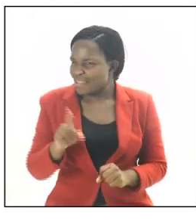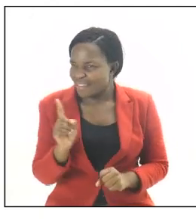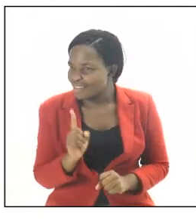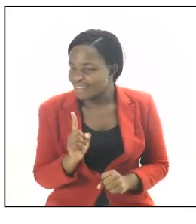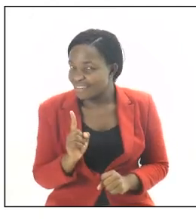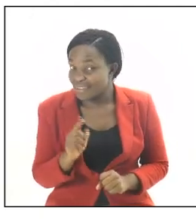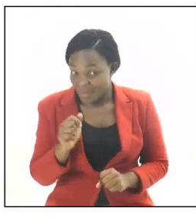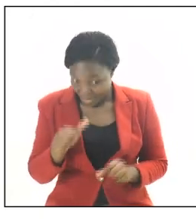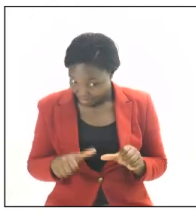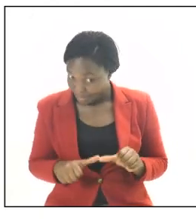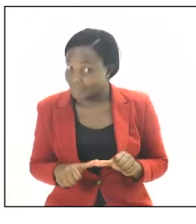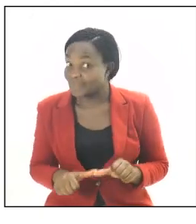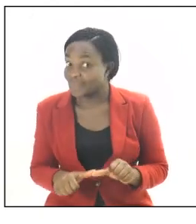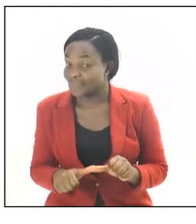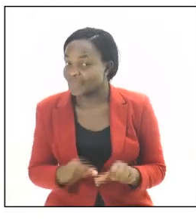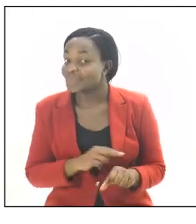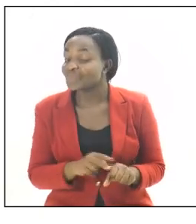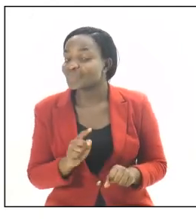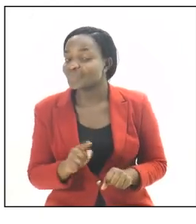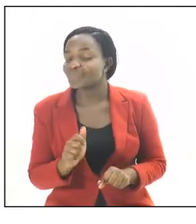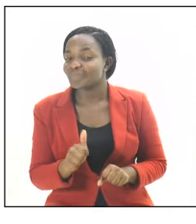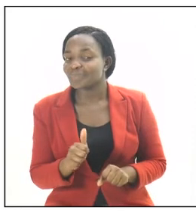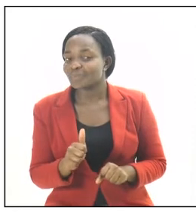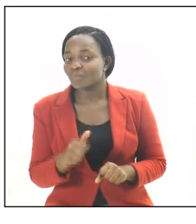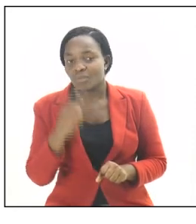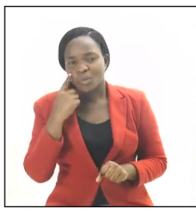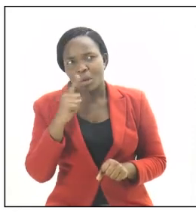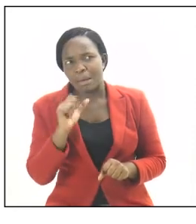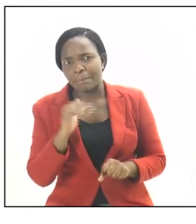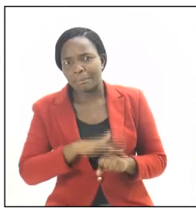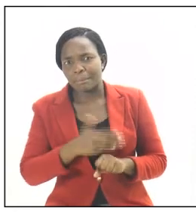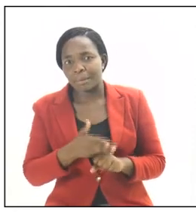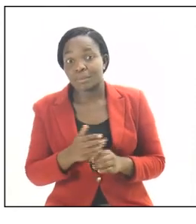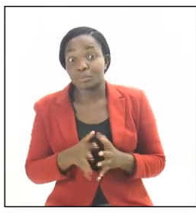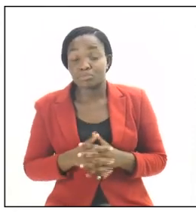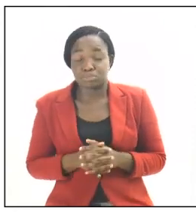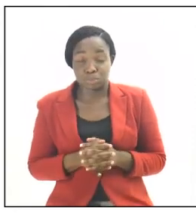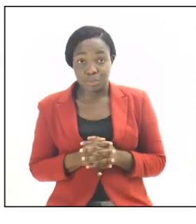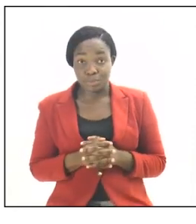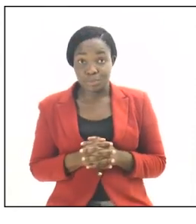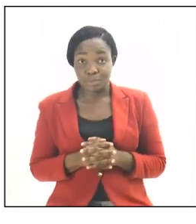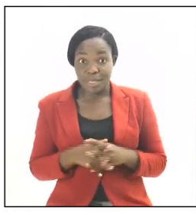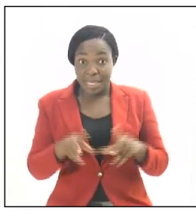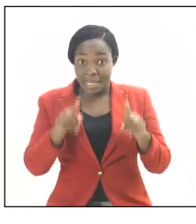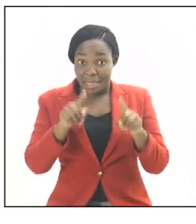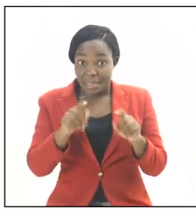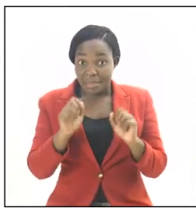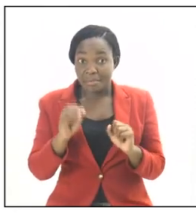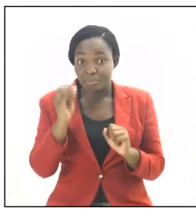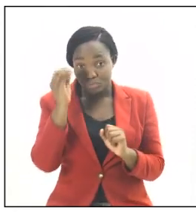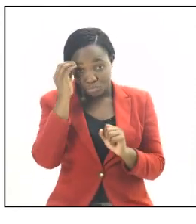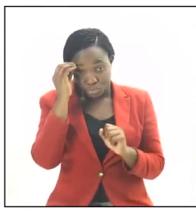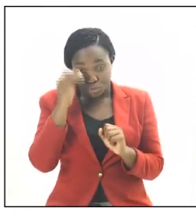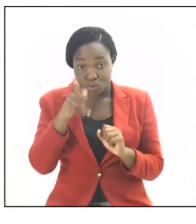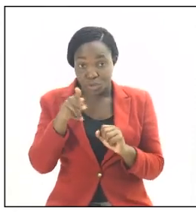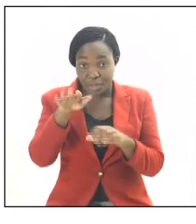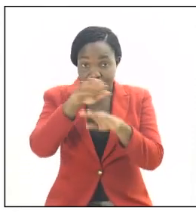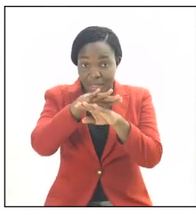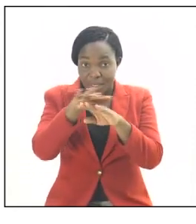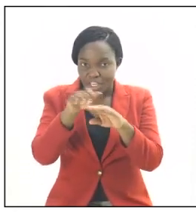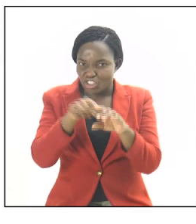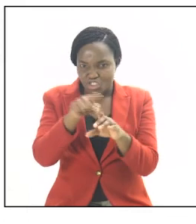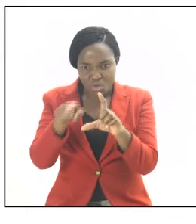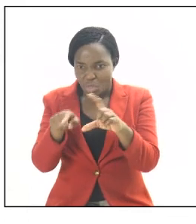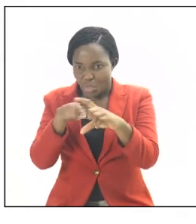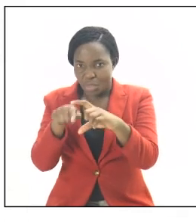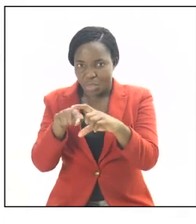are on a roll. Oh, look at the next example. Here we must find the perimeter, not the area of